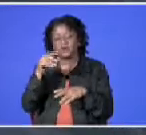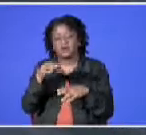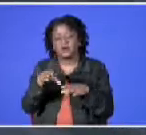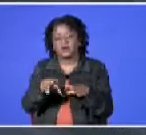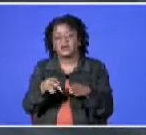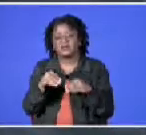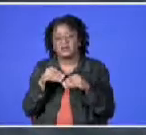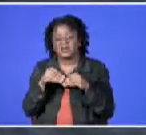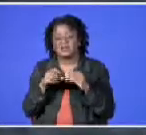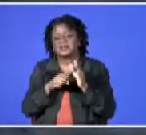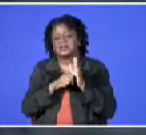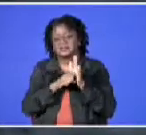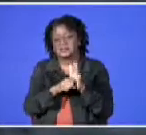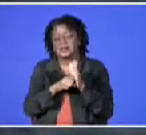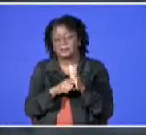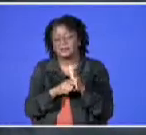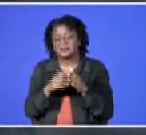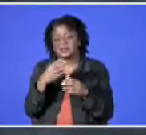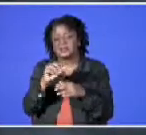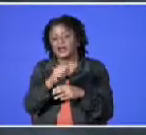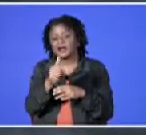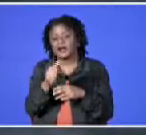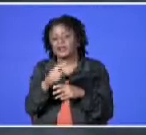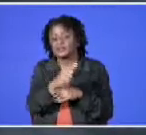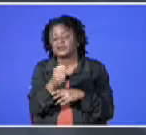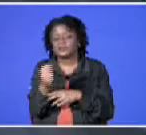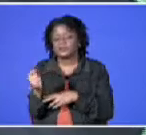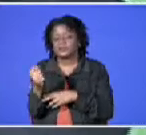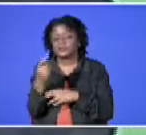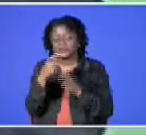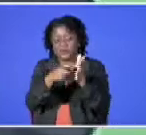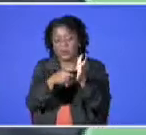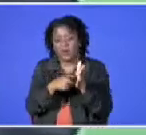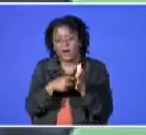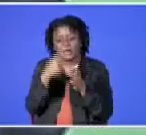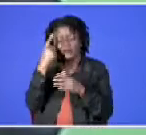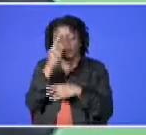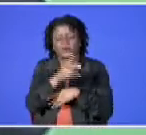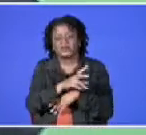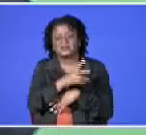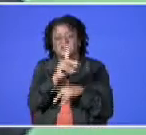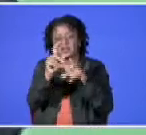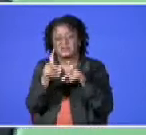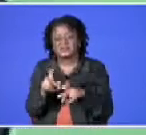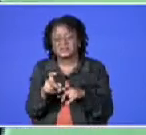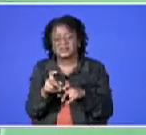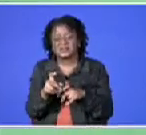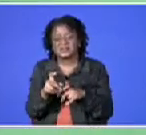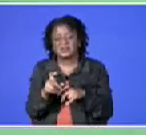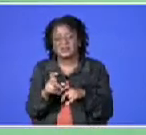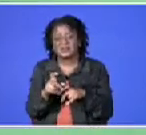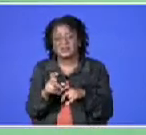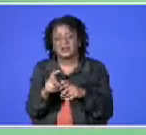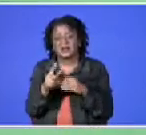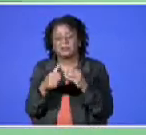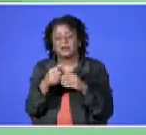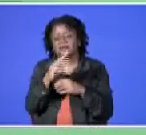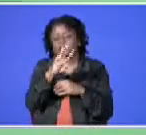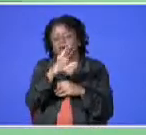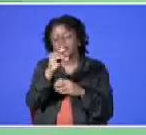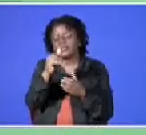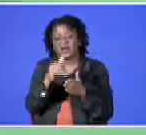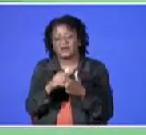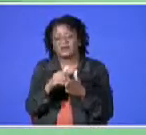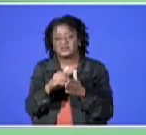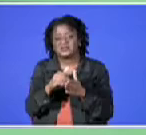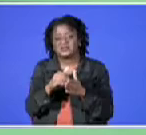required for testing. But despite an inventory of at least 4,000 RT-PCR kits